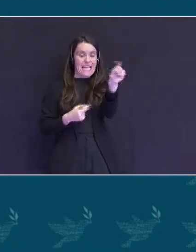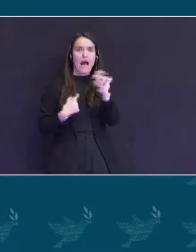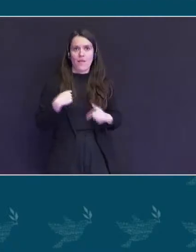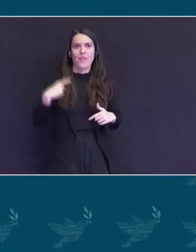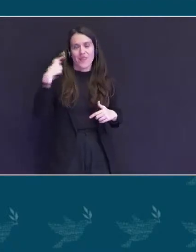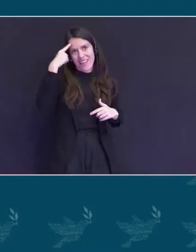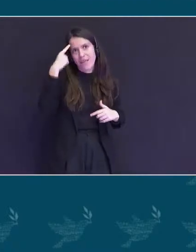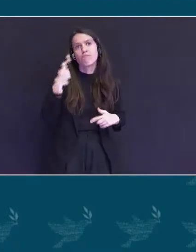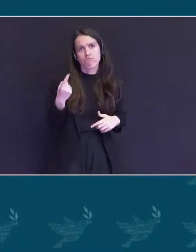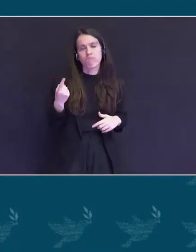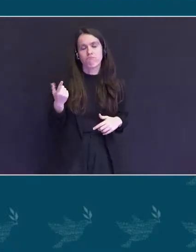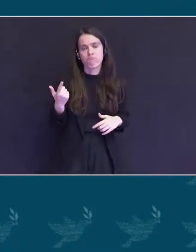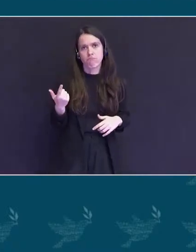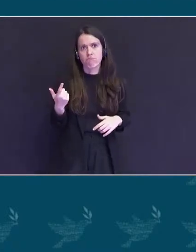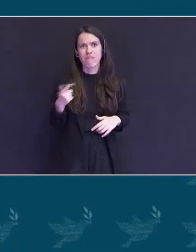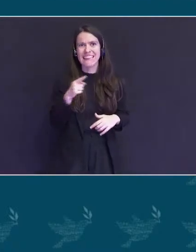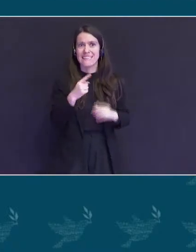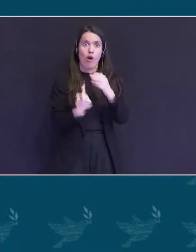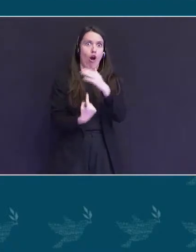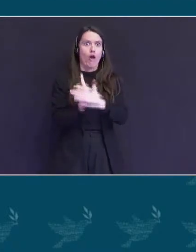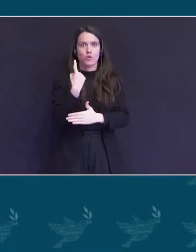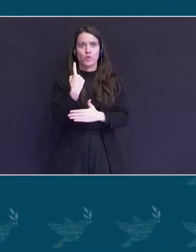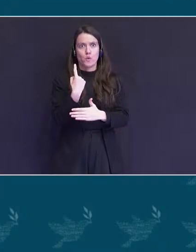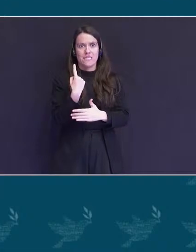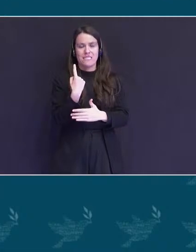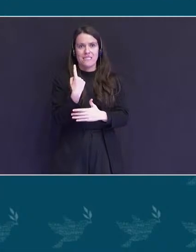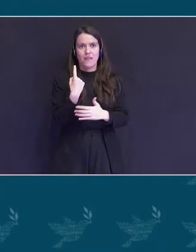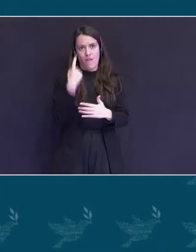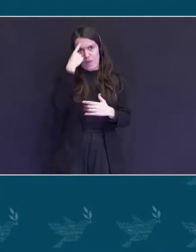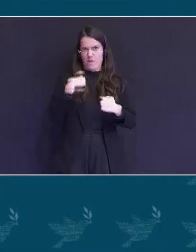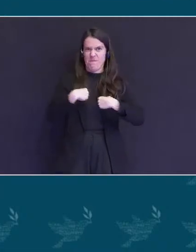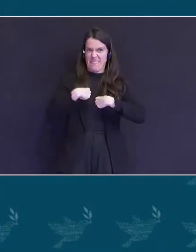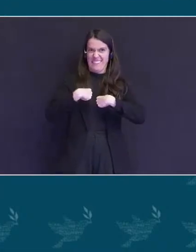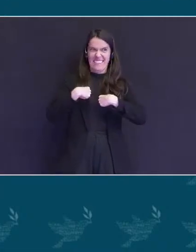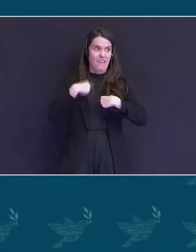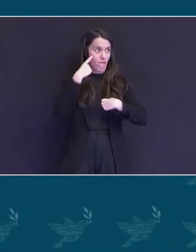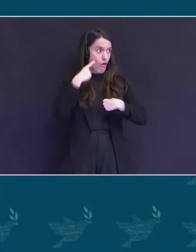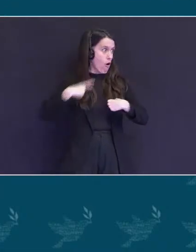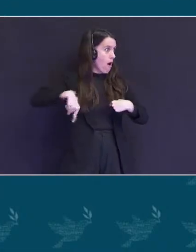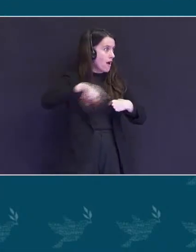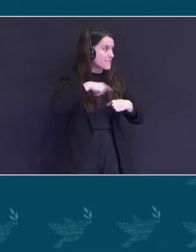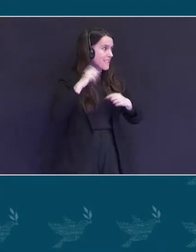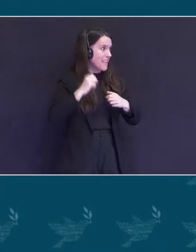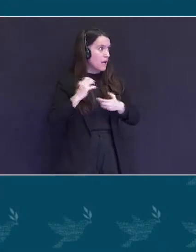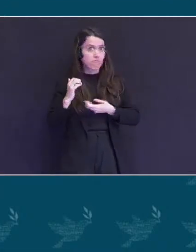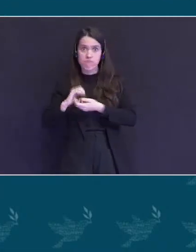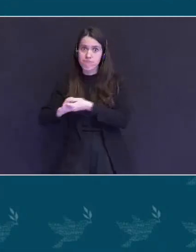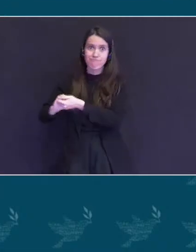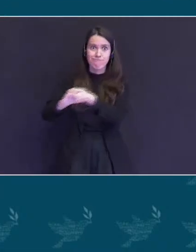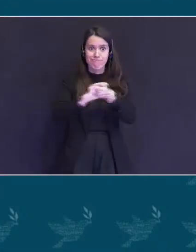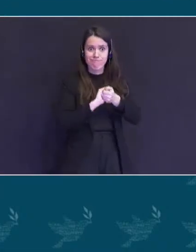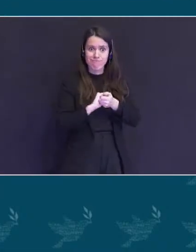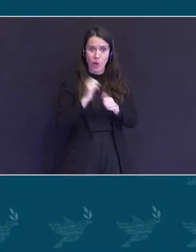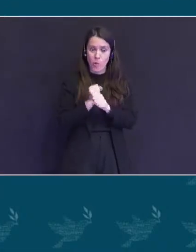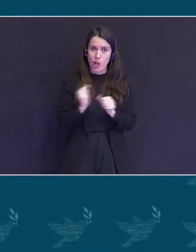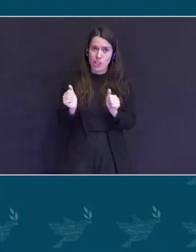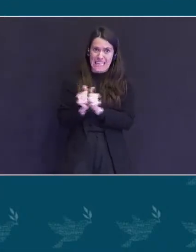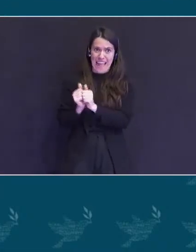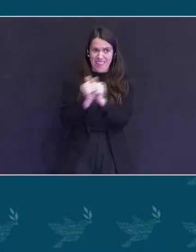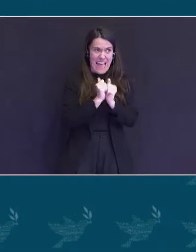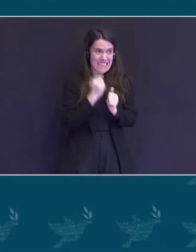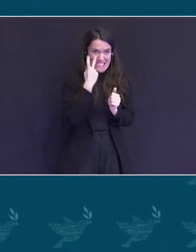think that this is an opportunity, especially for me and for us, to work together with you, because I see that we have a lot of things in